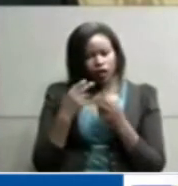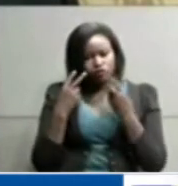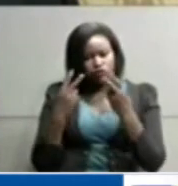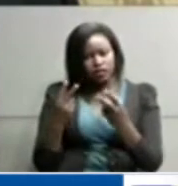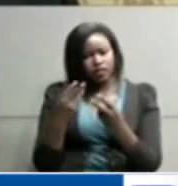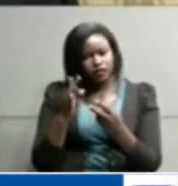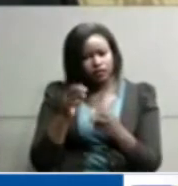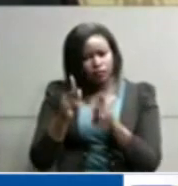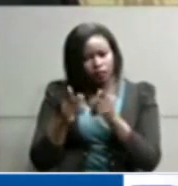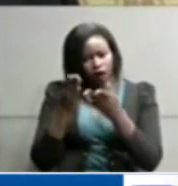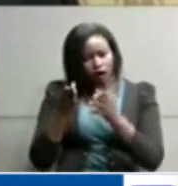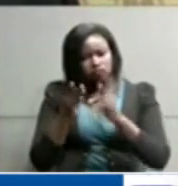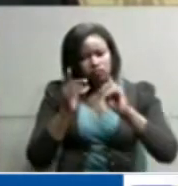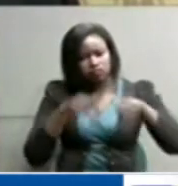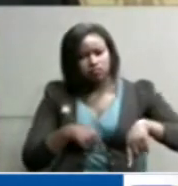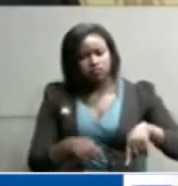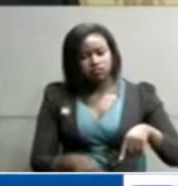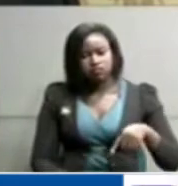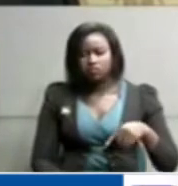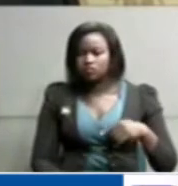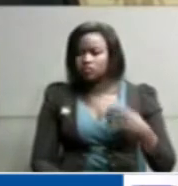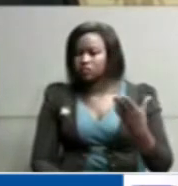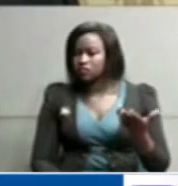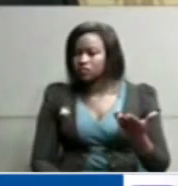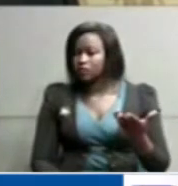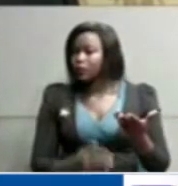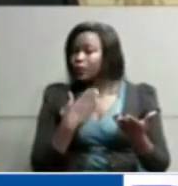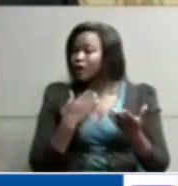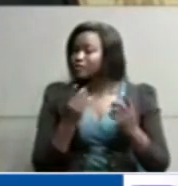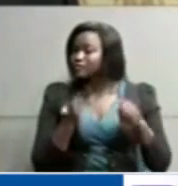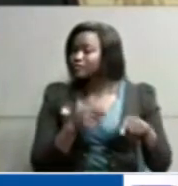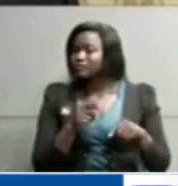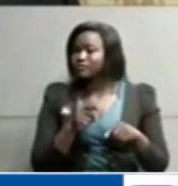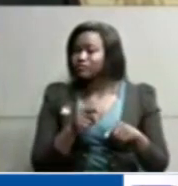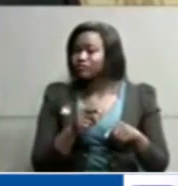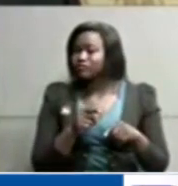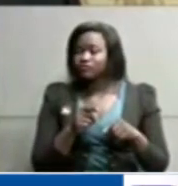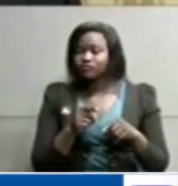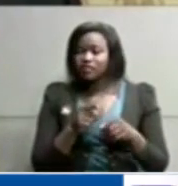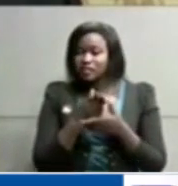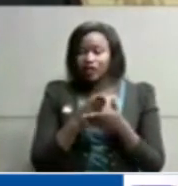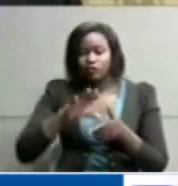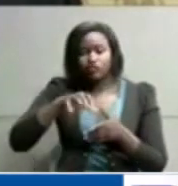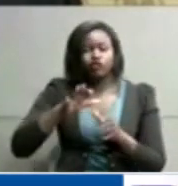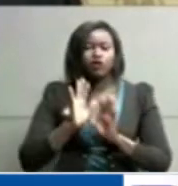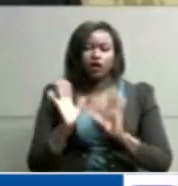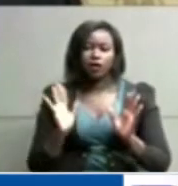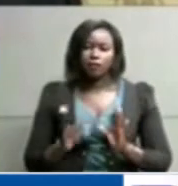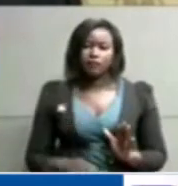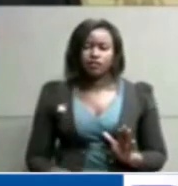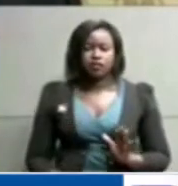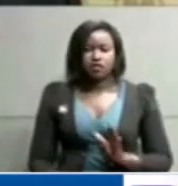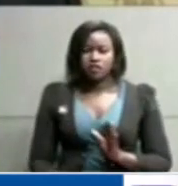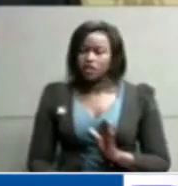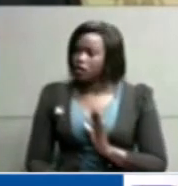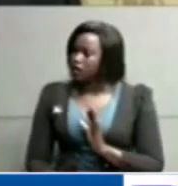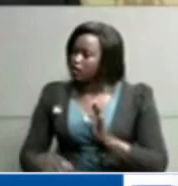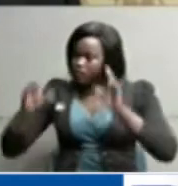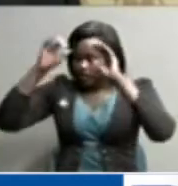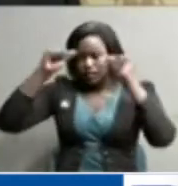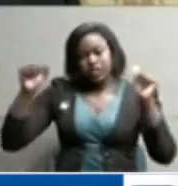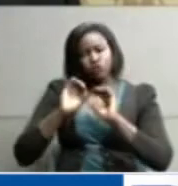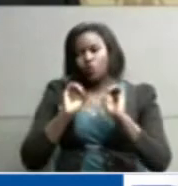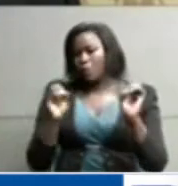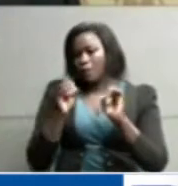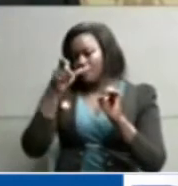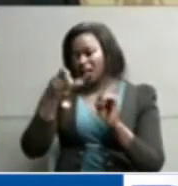neglected in terms of where they can reach. Excellency, nobody is neglected. All of